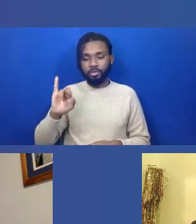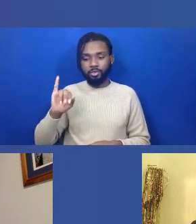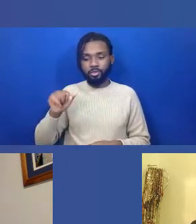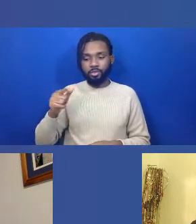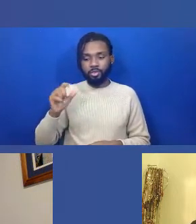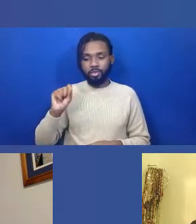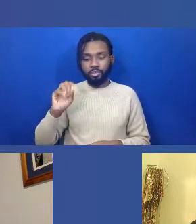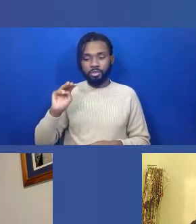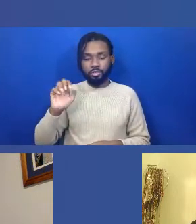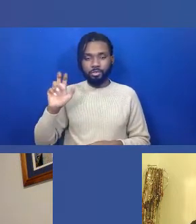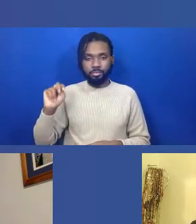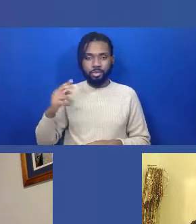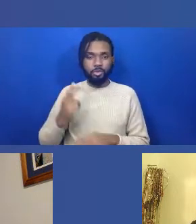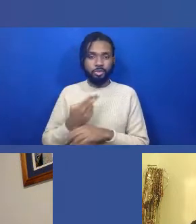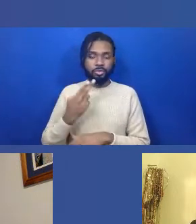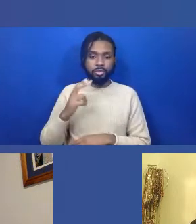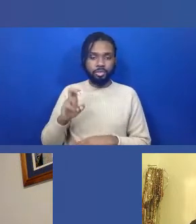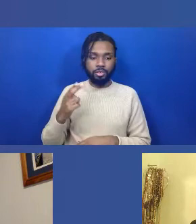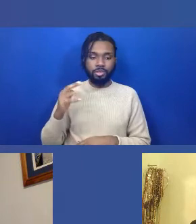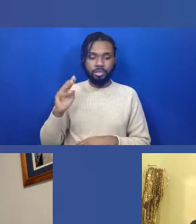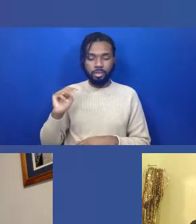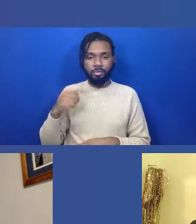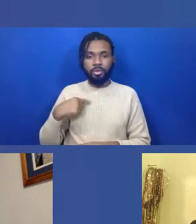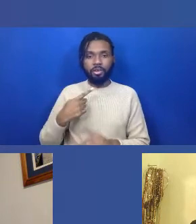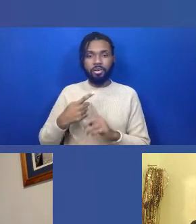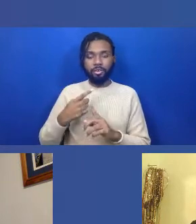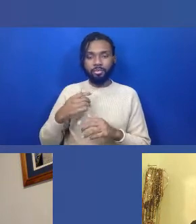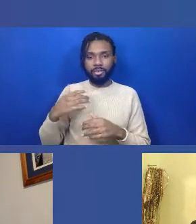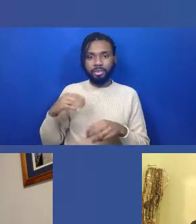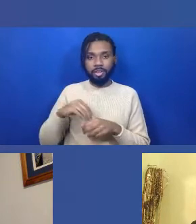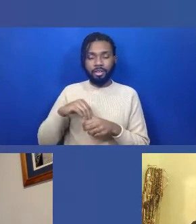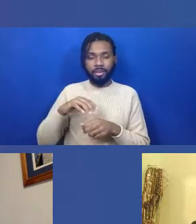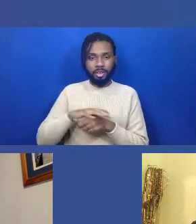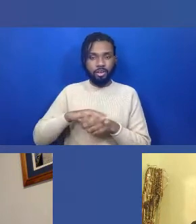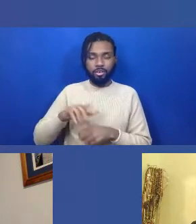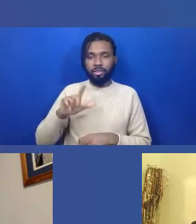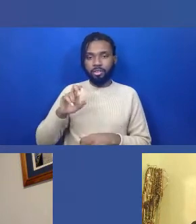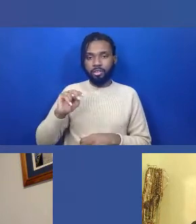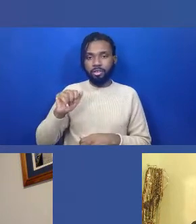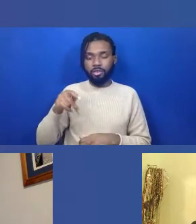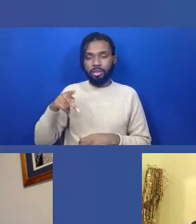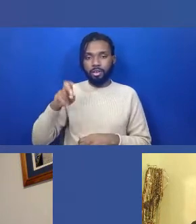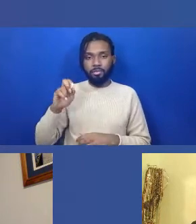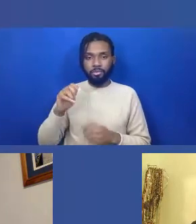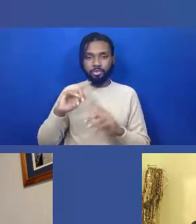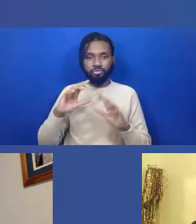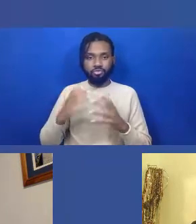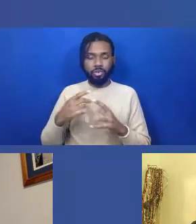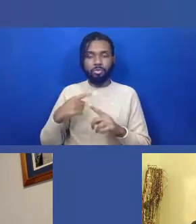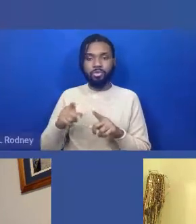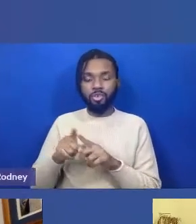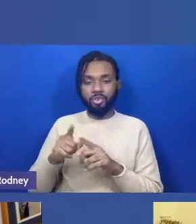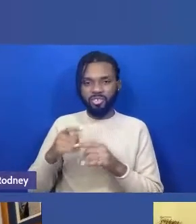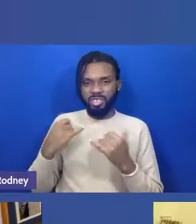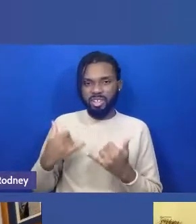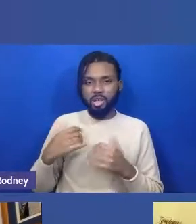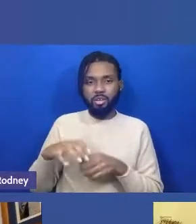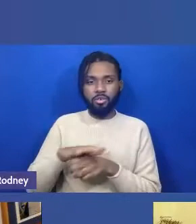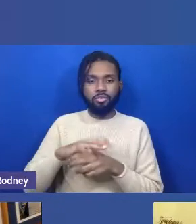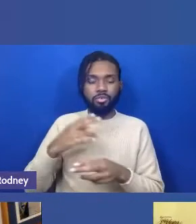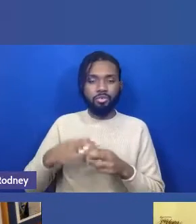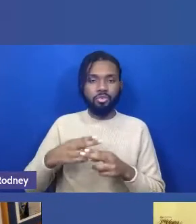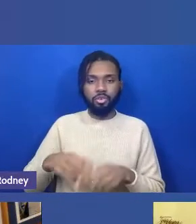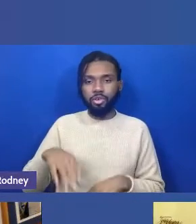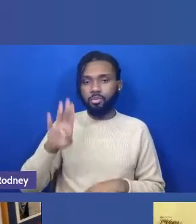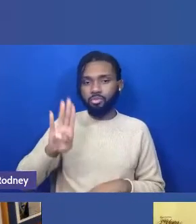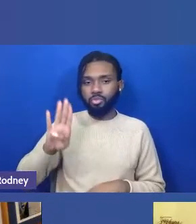from the traditional territory of the Lenape tribes, past, present, and future, in the colonialized land known as Brooklyn in the state of New York.